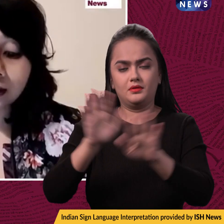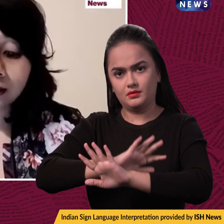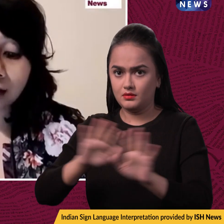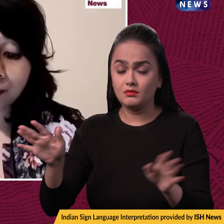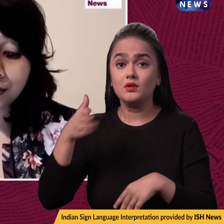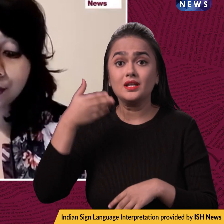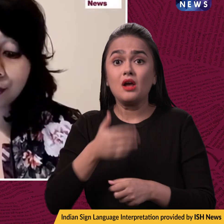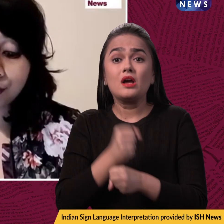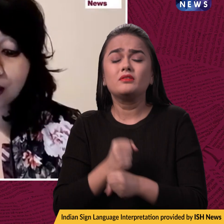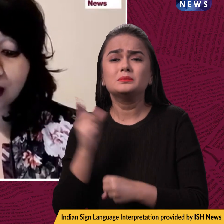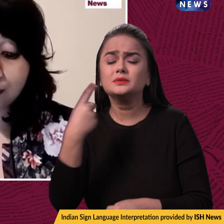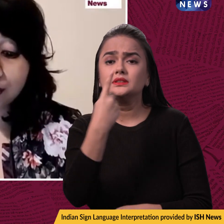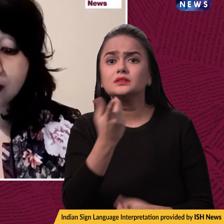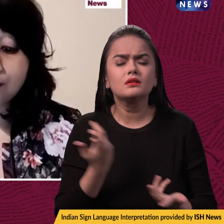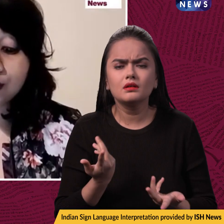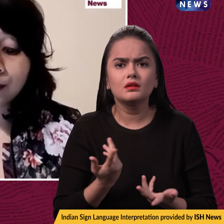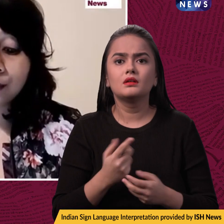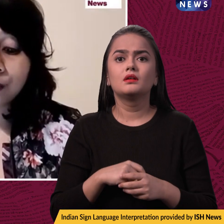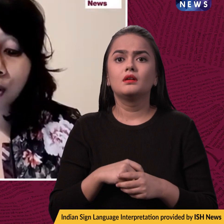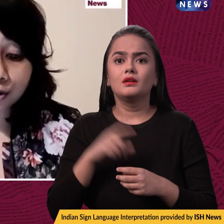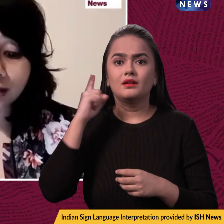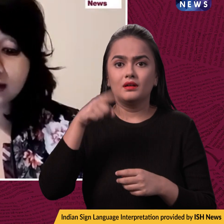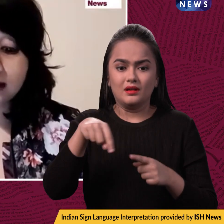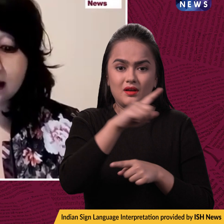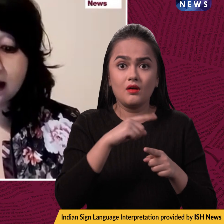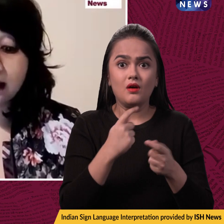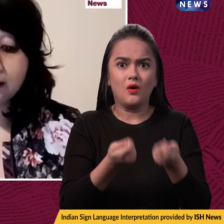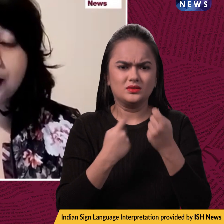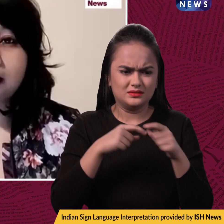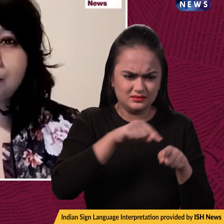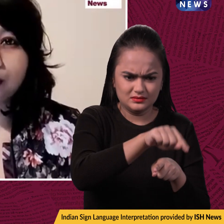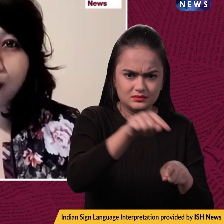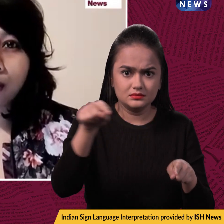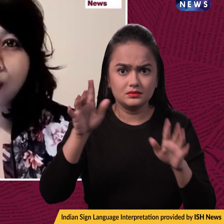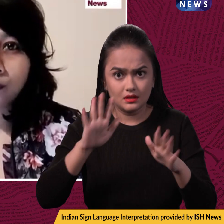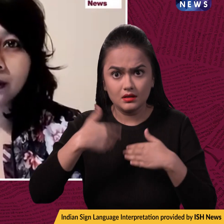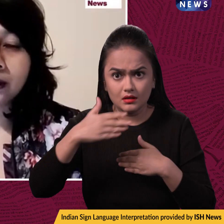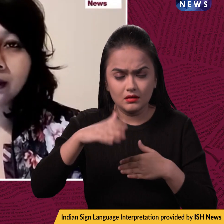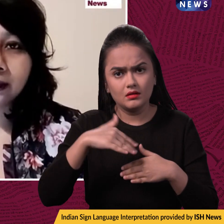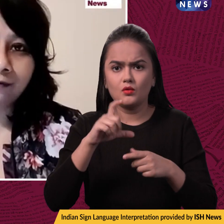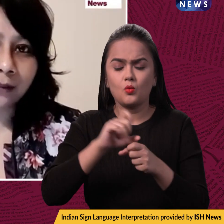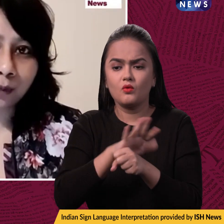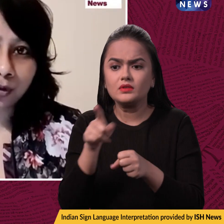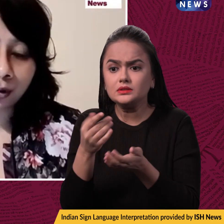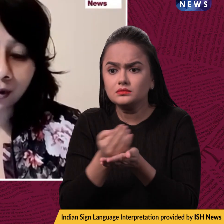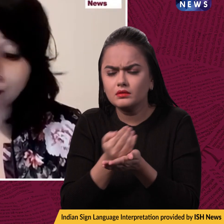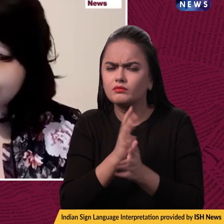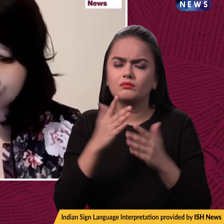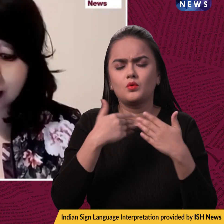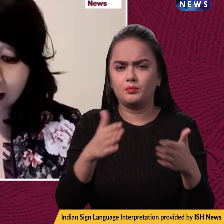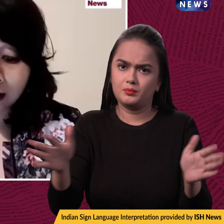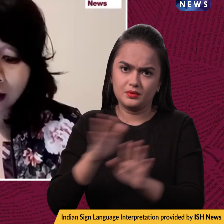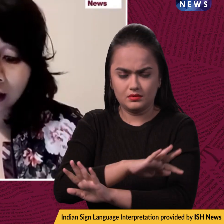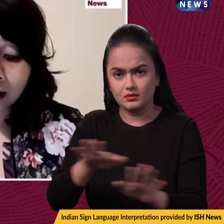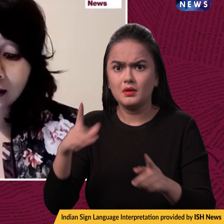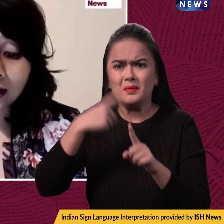to this, the government has also allowed the resumption of horse racing in compliance with all COVID safety protocols. Not